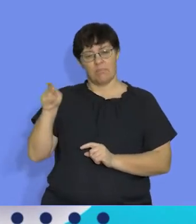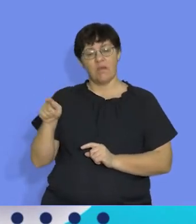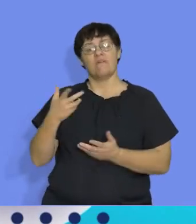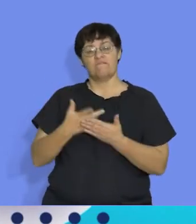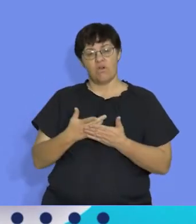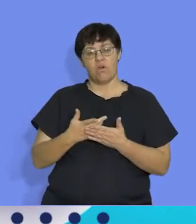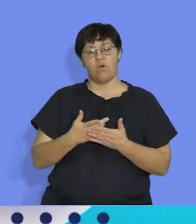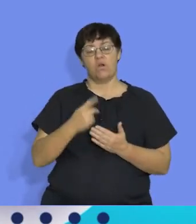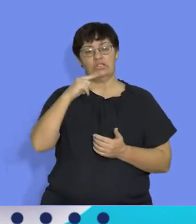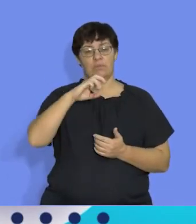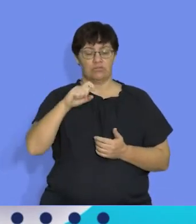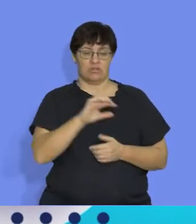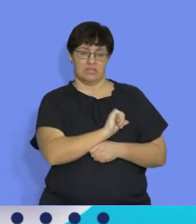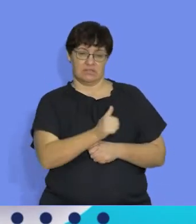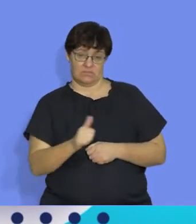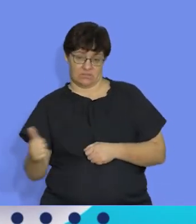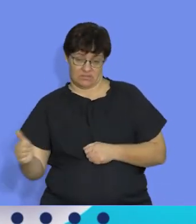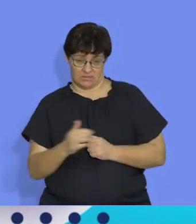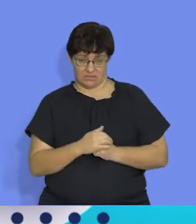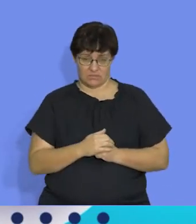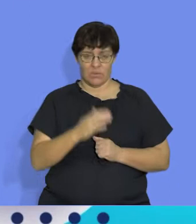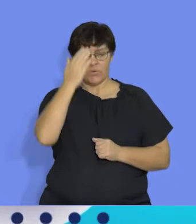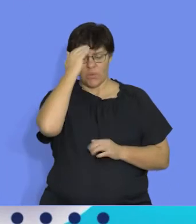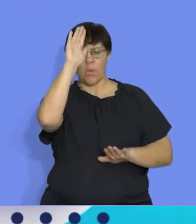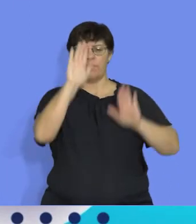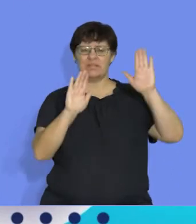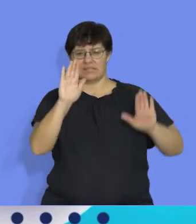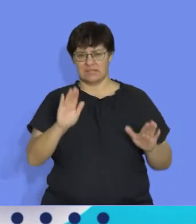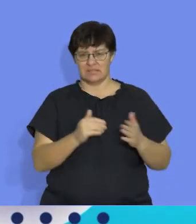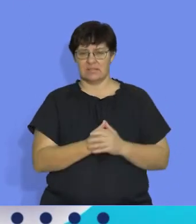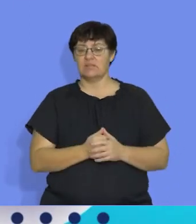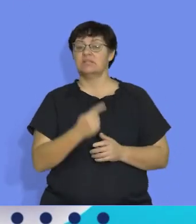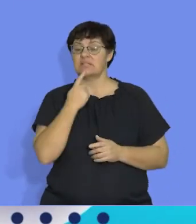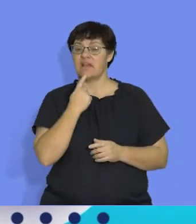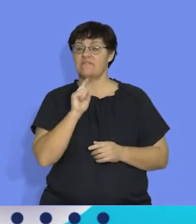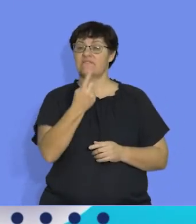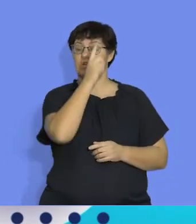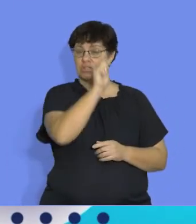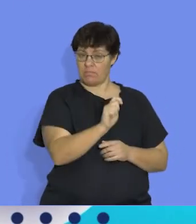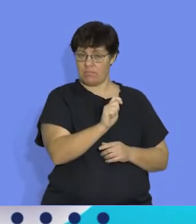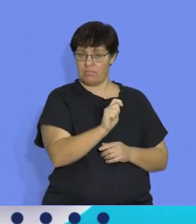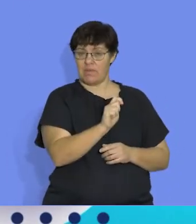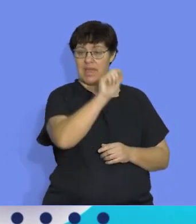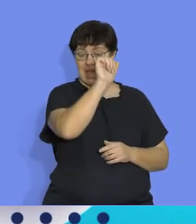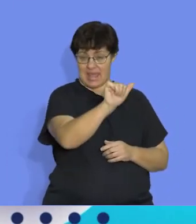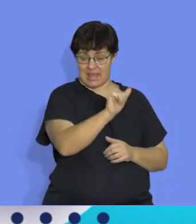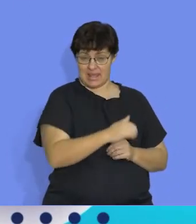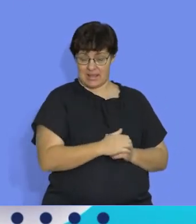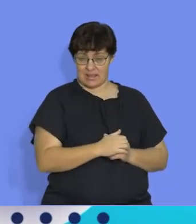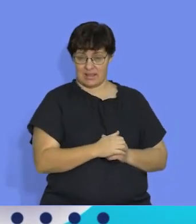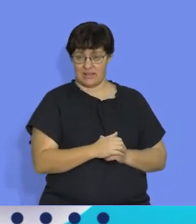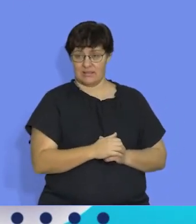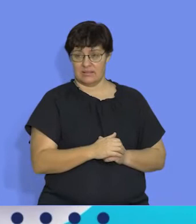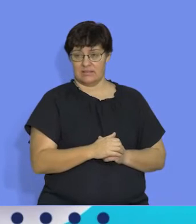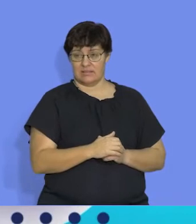for a geometric sequence. We know that in a pattern, we often call the first term A.